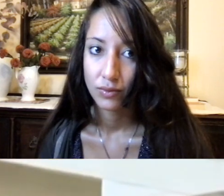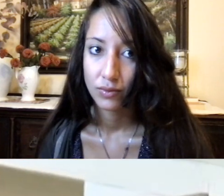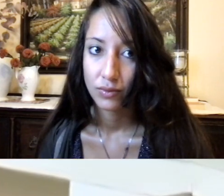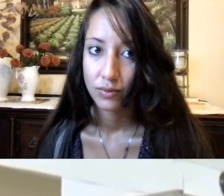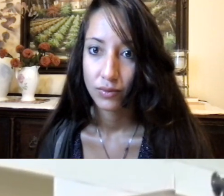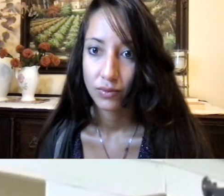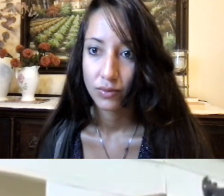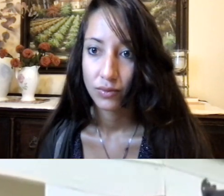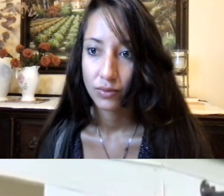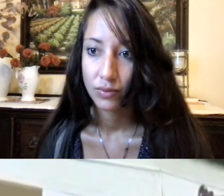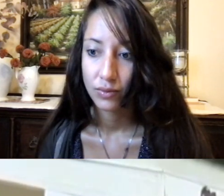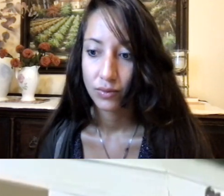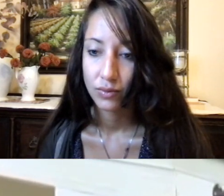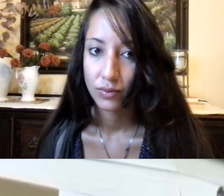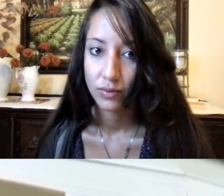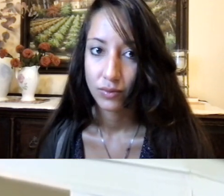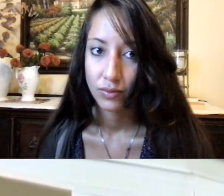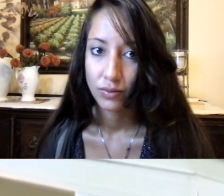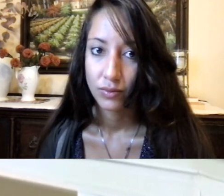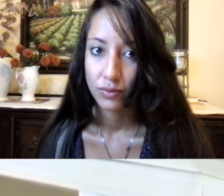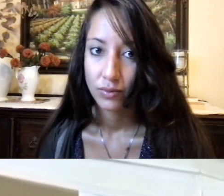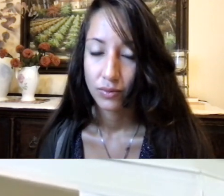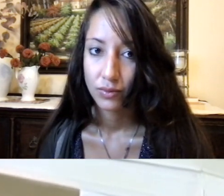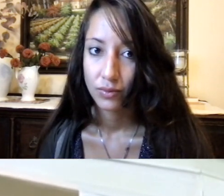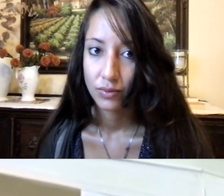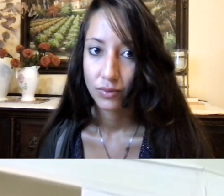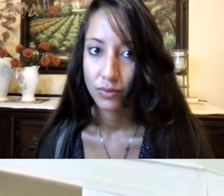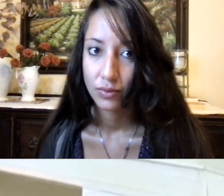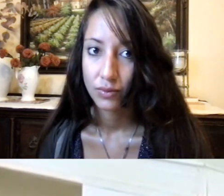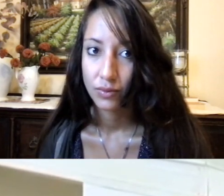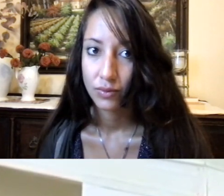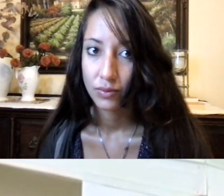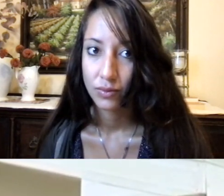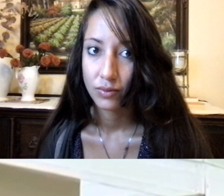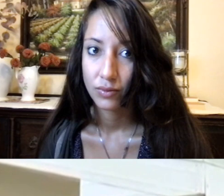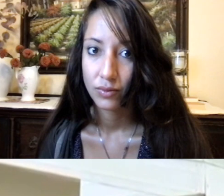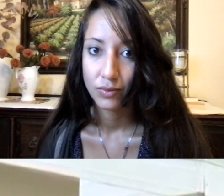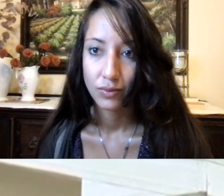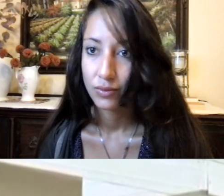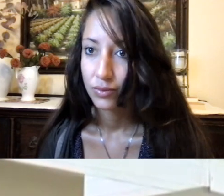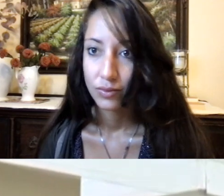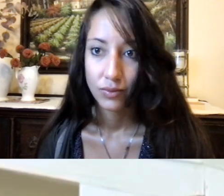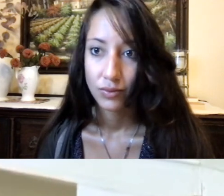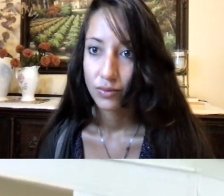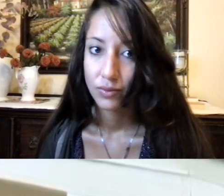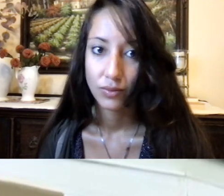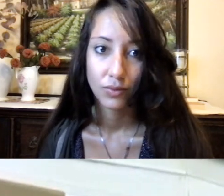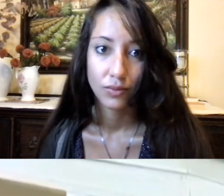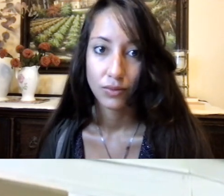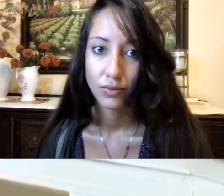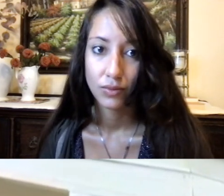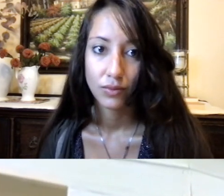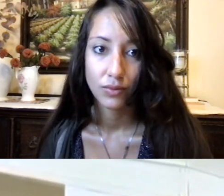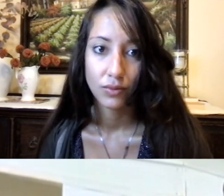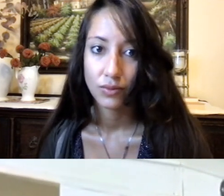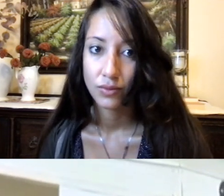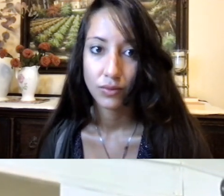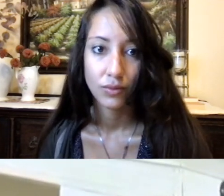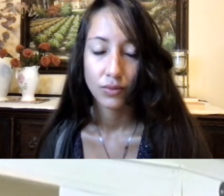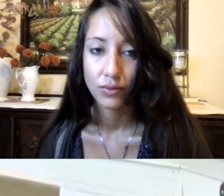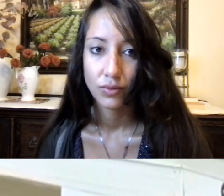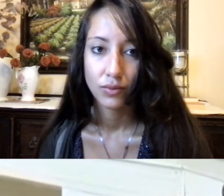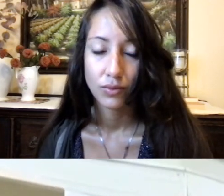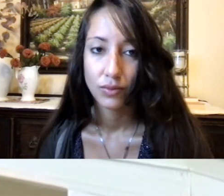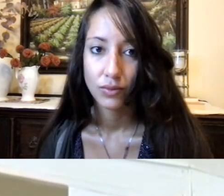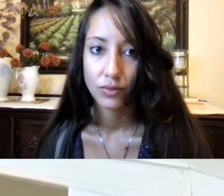here last night, and I got up at about 3. I knew high tide was going to be about 3, 3:30. And I slowly watched the water